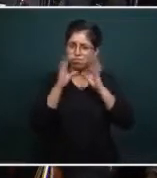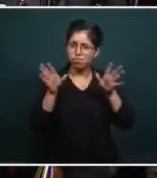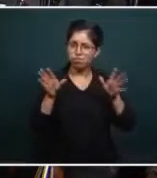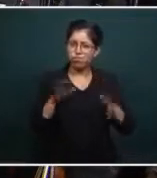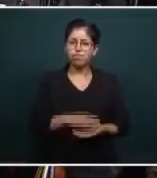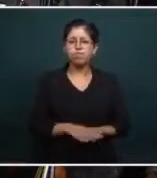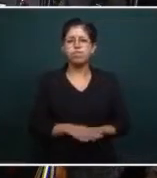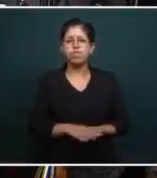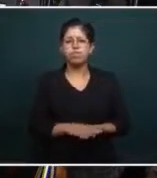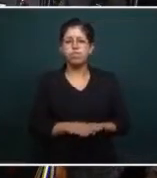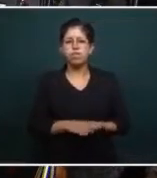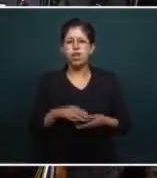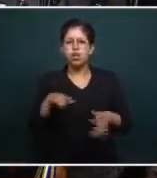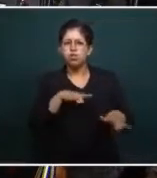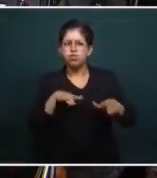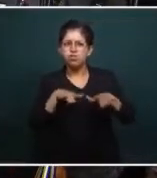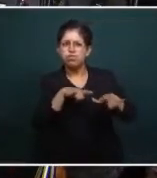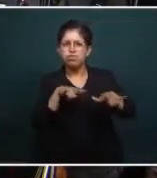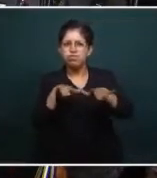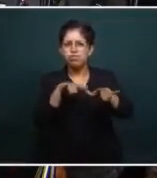regarding